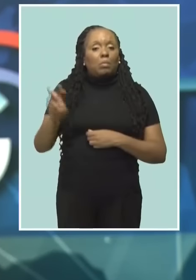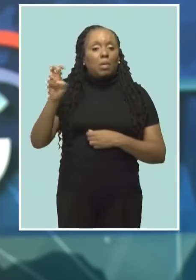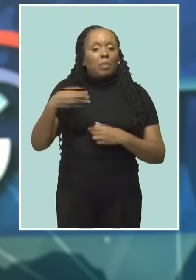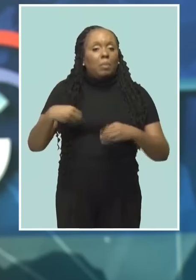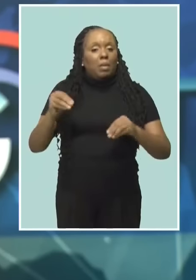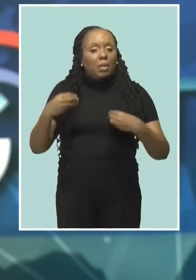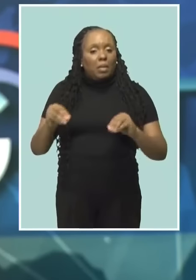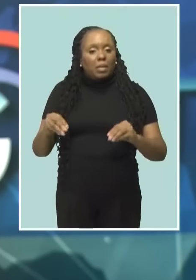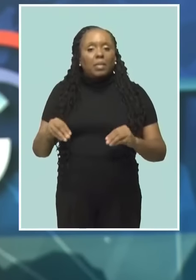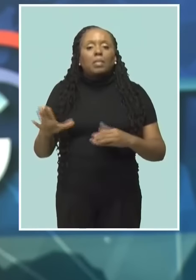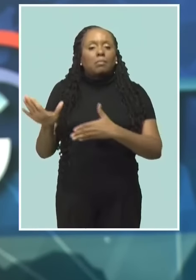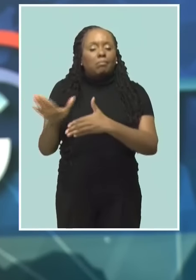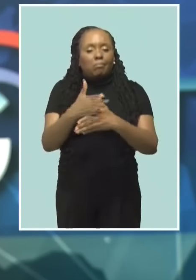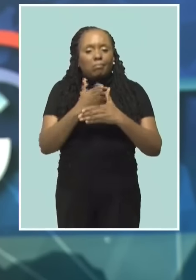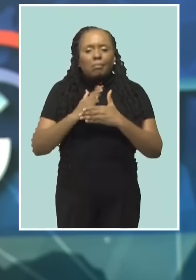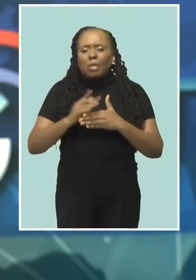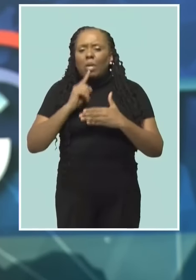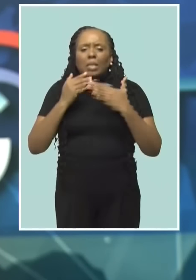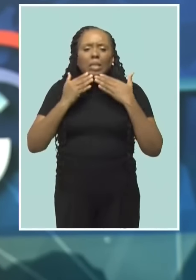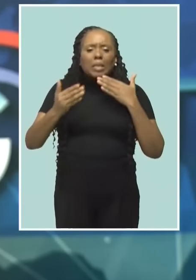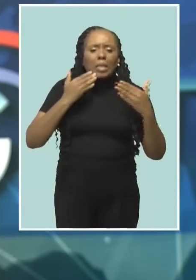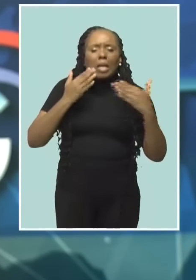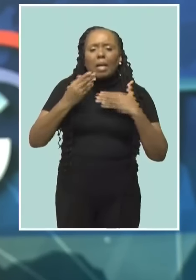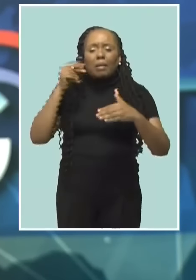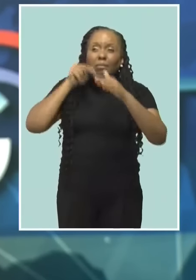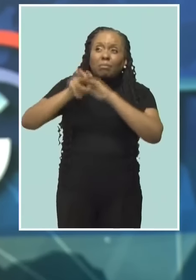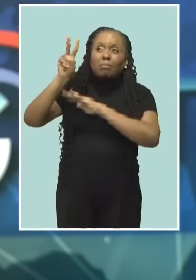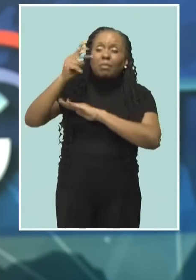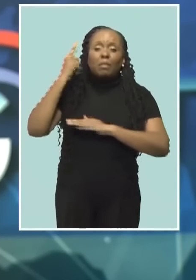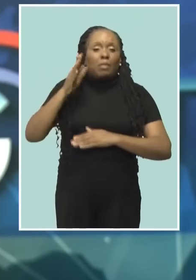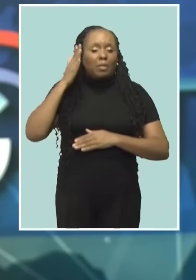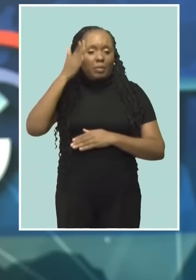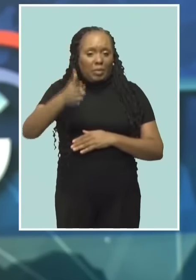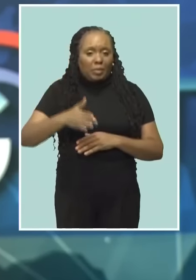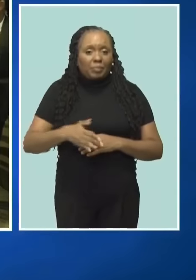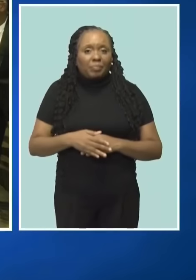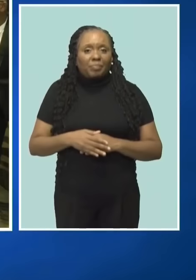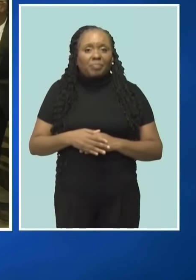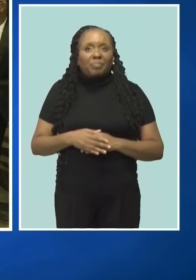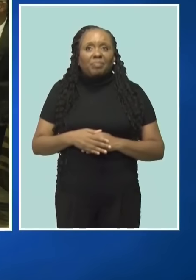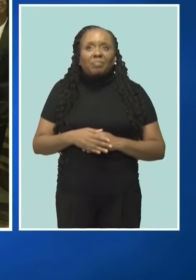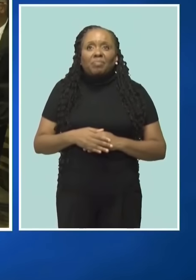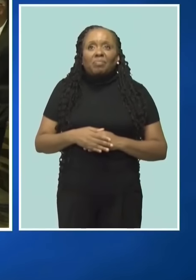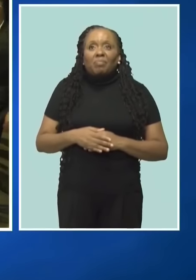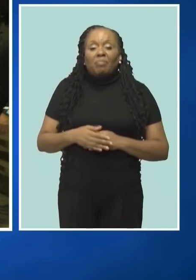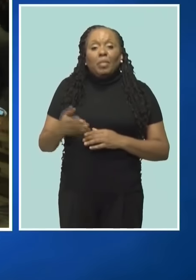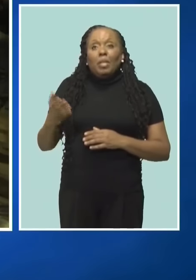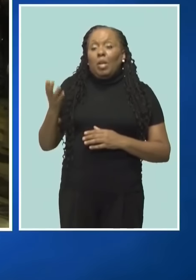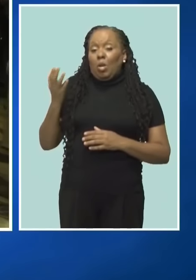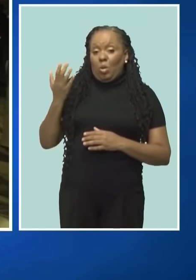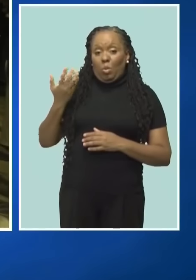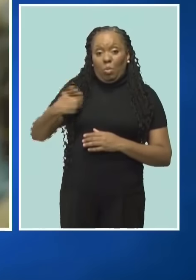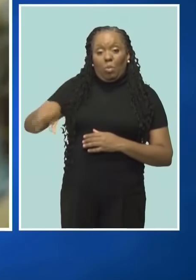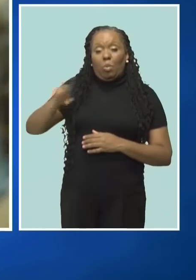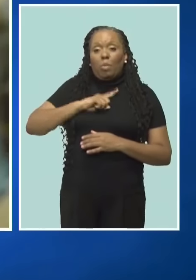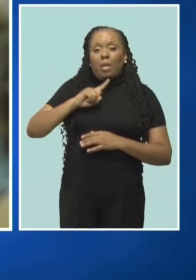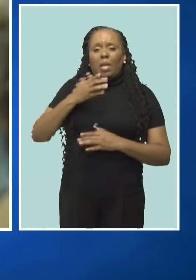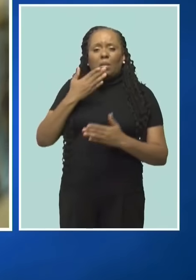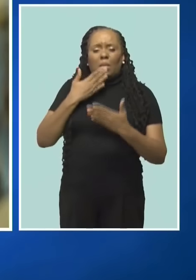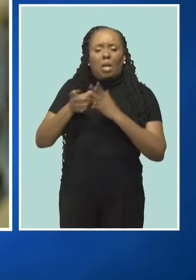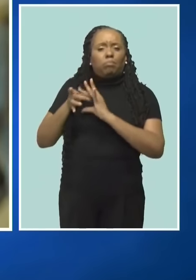role, is sharing her gratitude and vision for the future. The relationships that we've built with you, our tourism